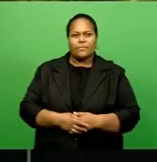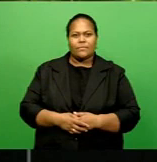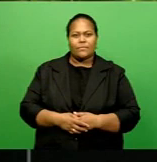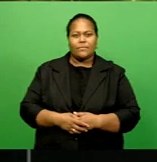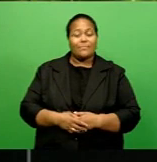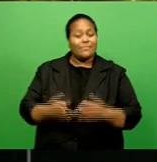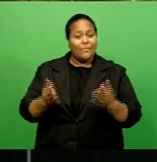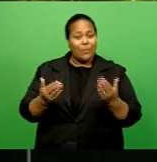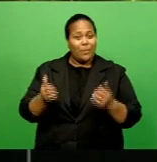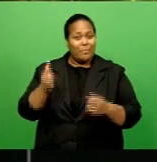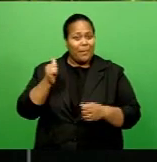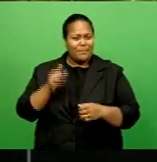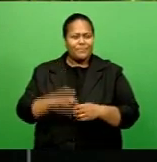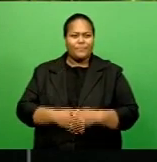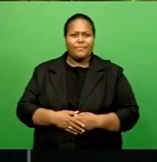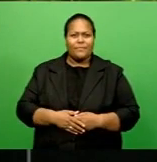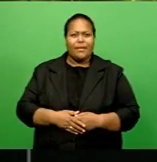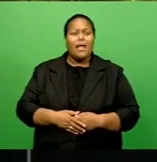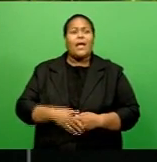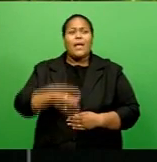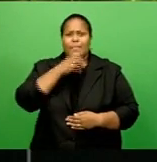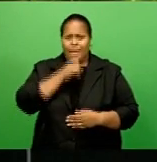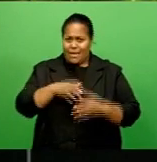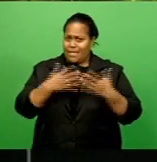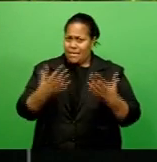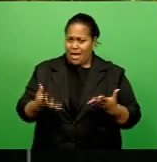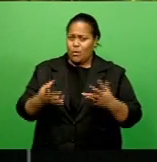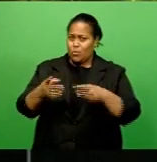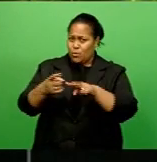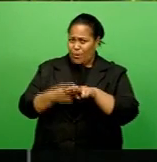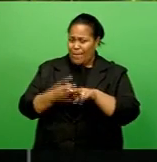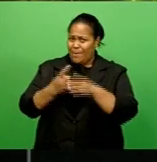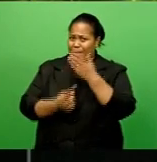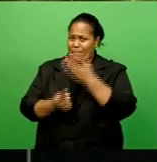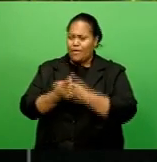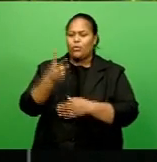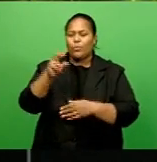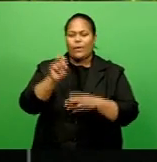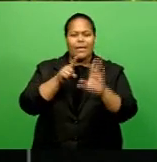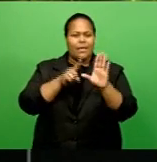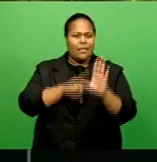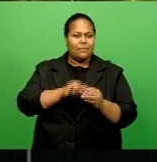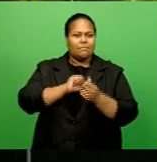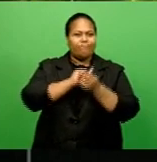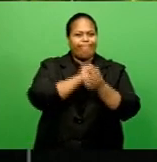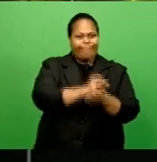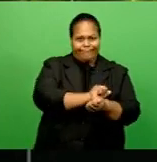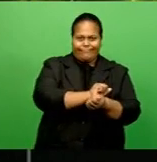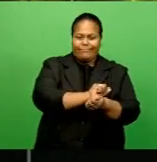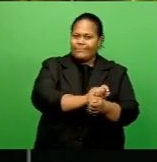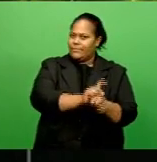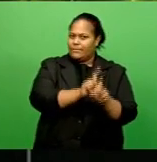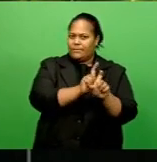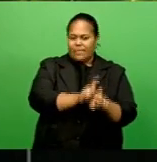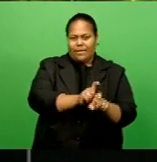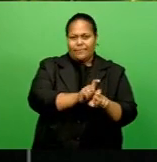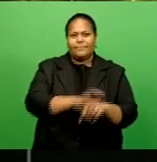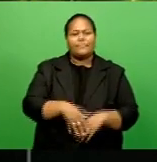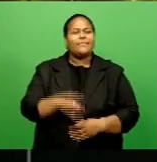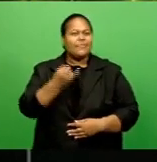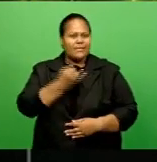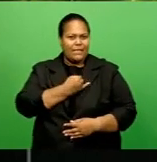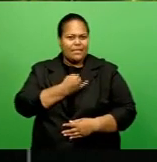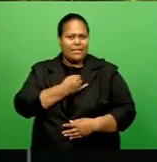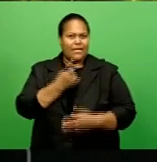Welcome back. A man's been sentenced to 20 years imprisonment in the Suva High Court this morning. Ilyasa Duanilawa was found guilty of